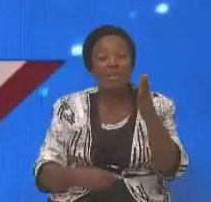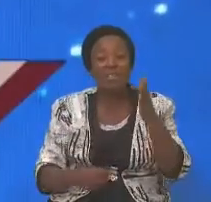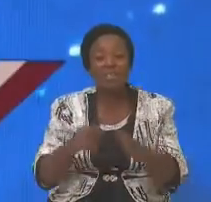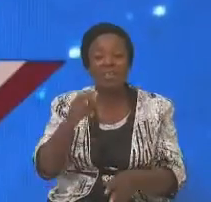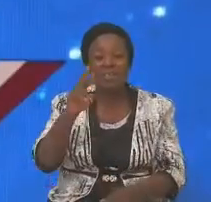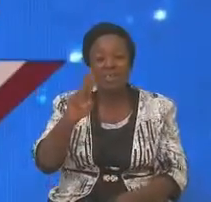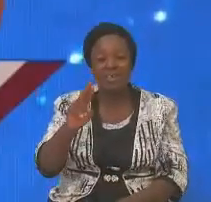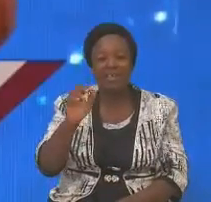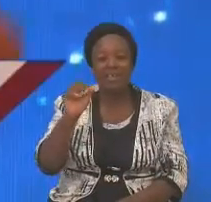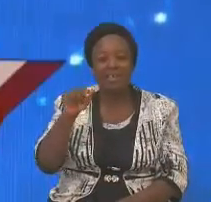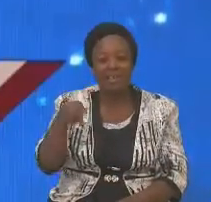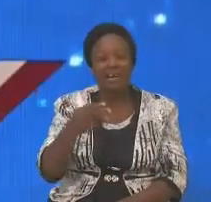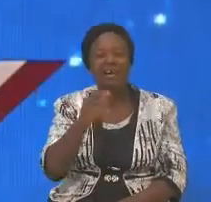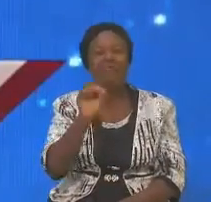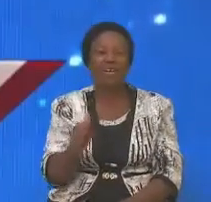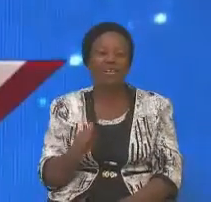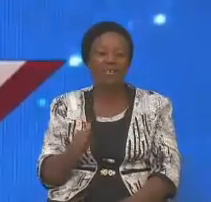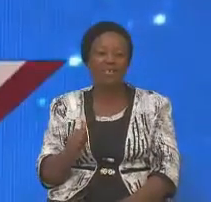Asthma is gone.